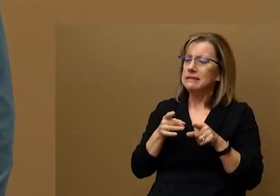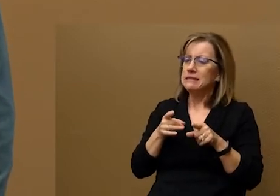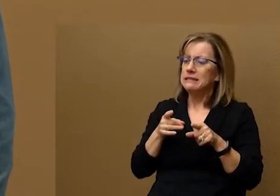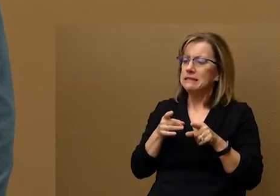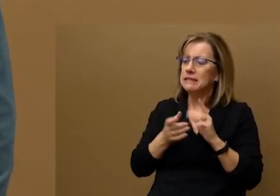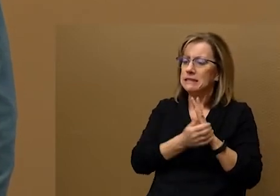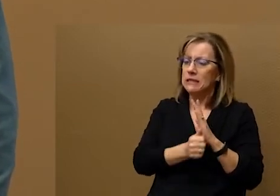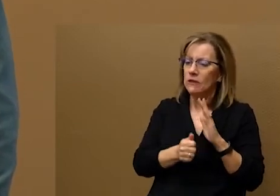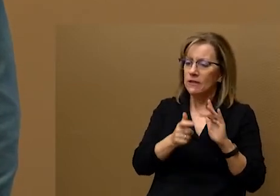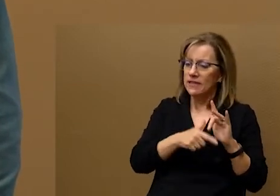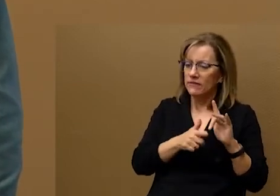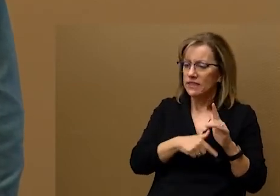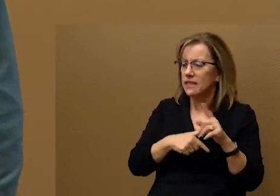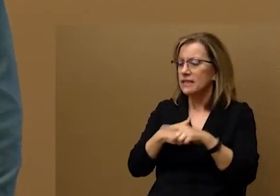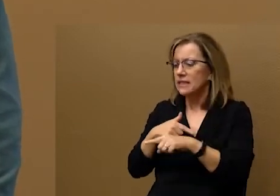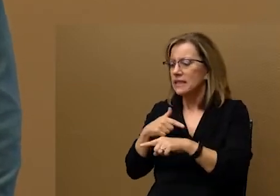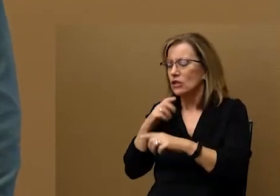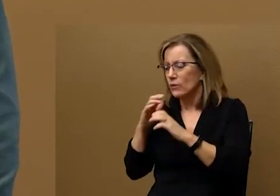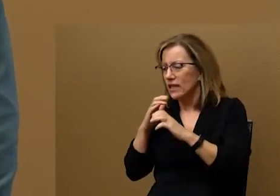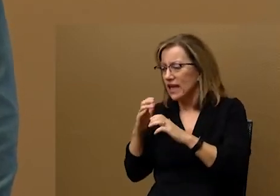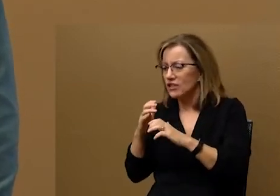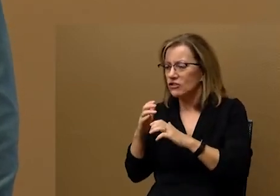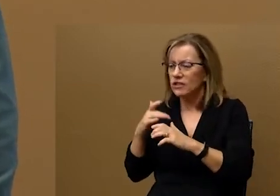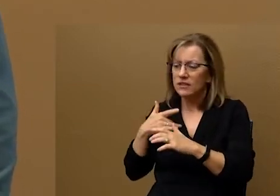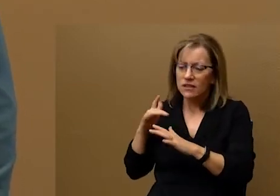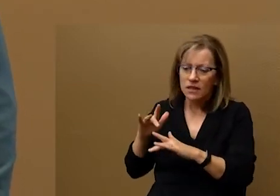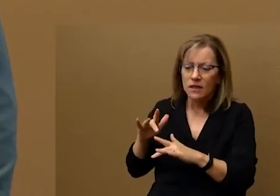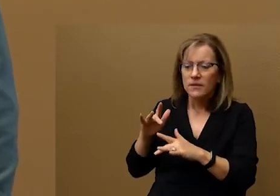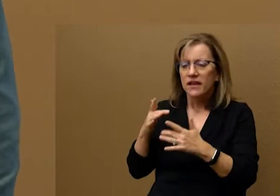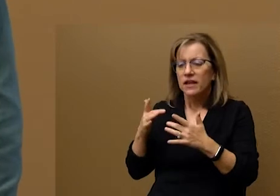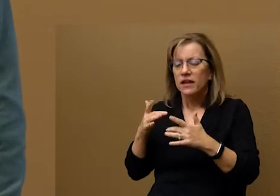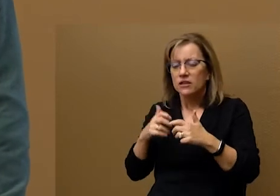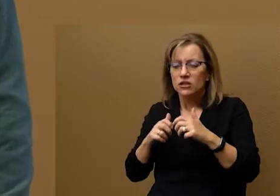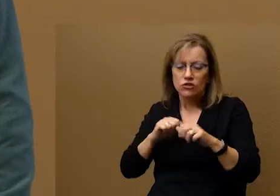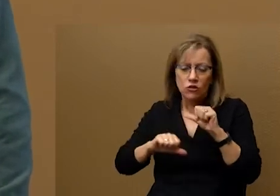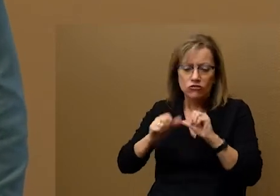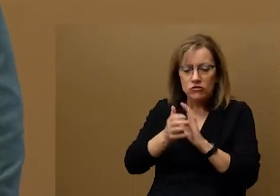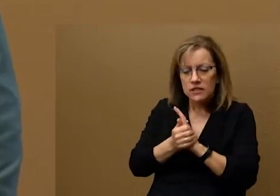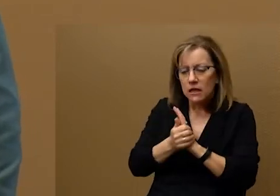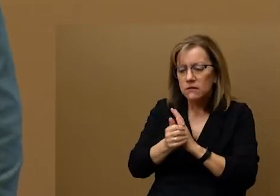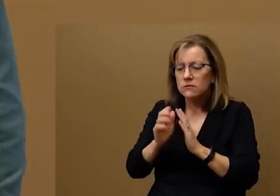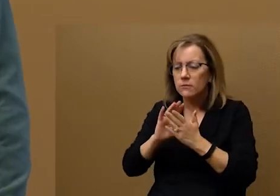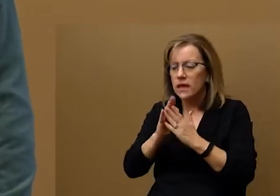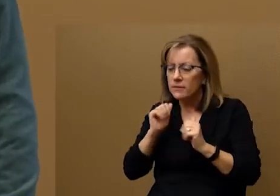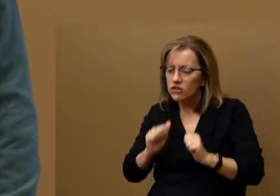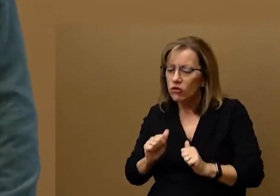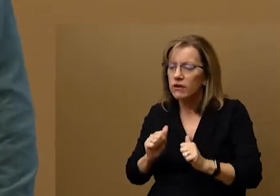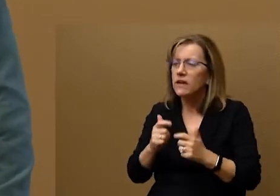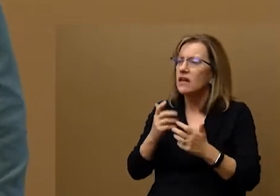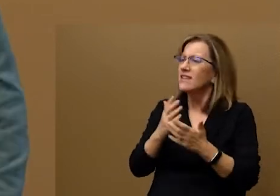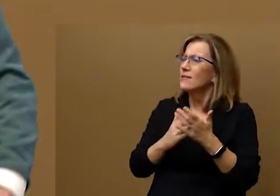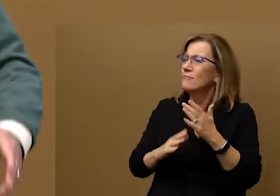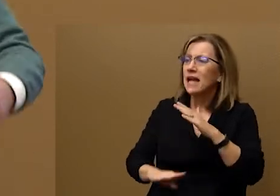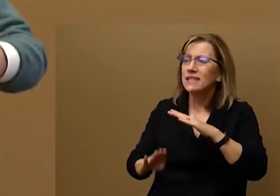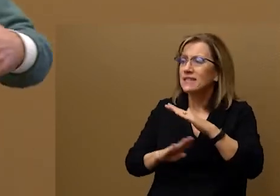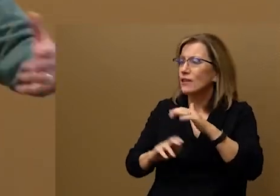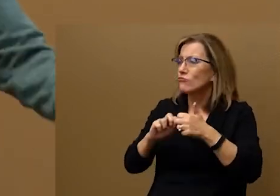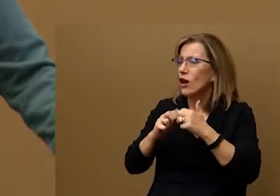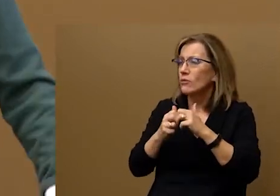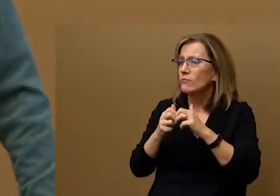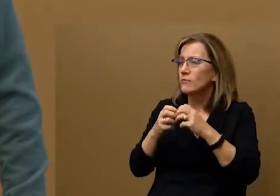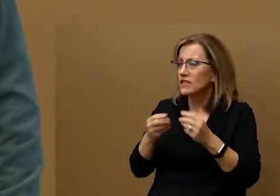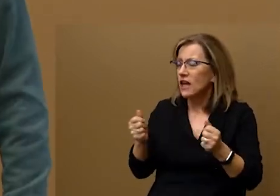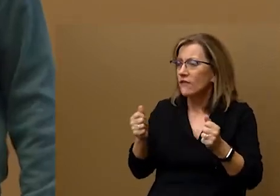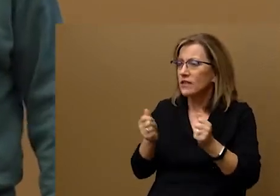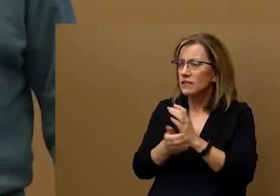deficits. Communication, problem solving, listening, empathy, social skills, assertiveness, problem solving, sometimes very